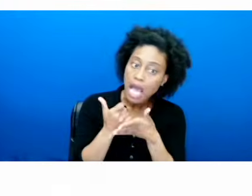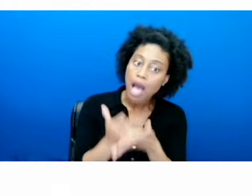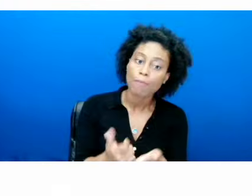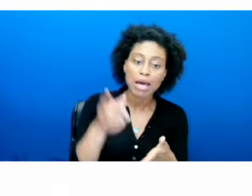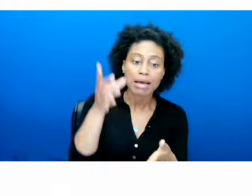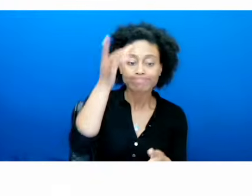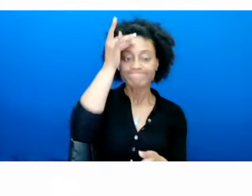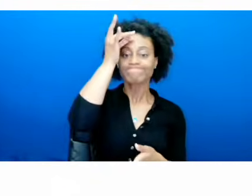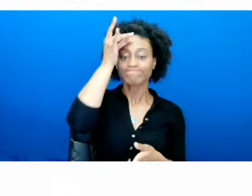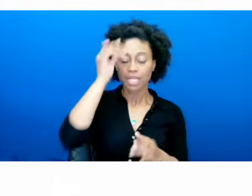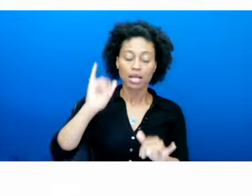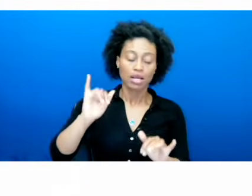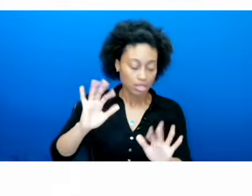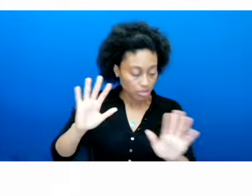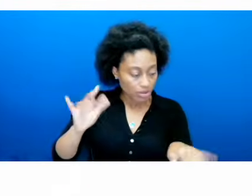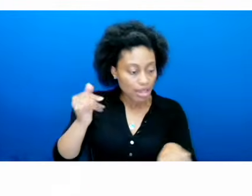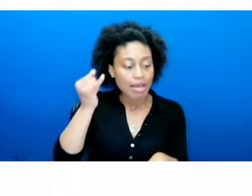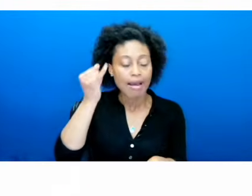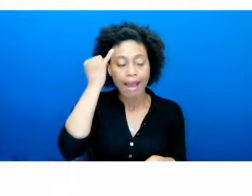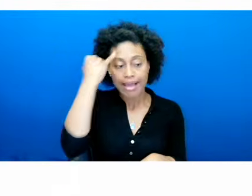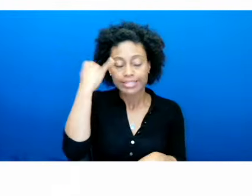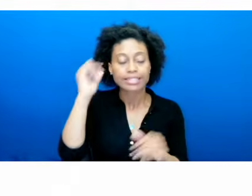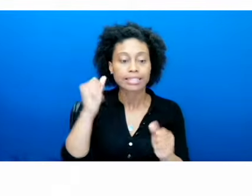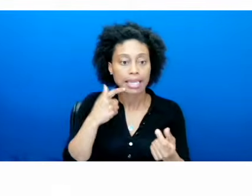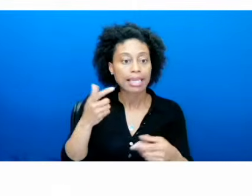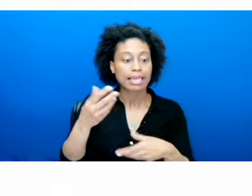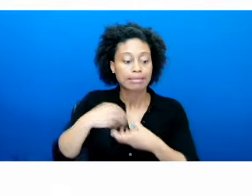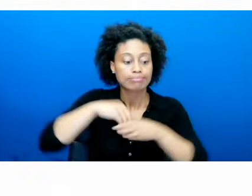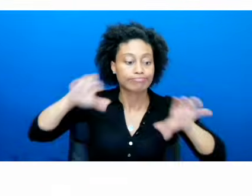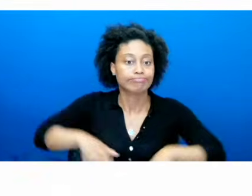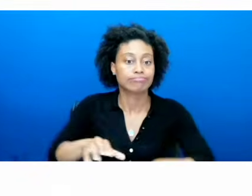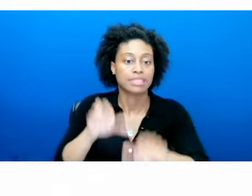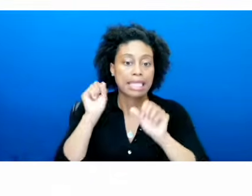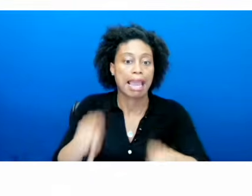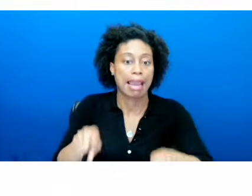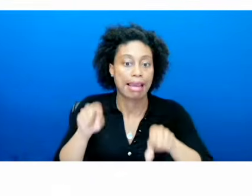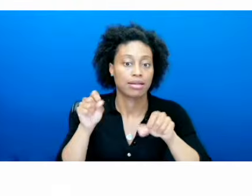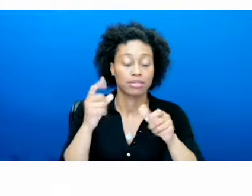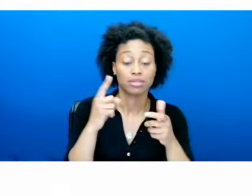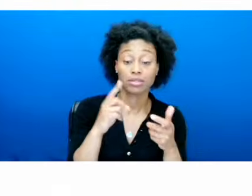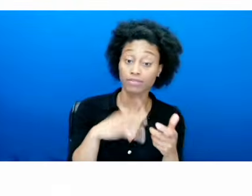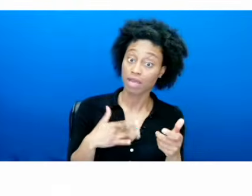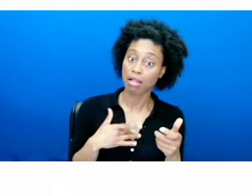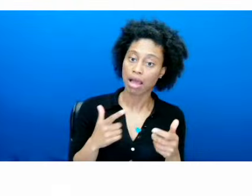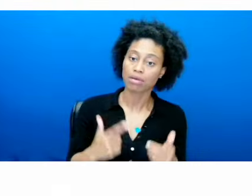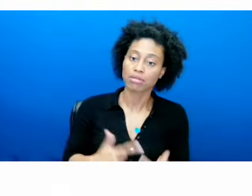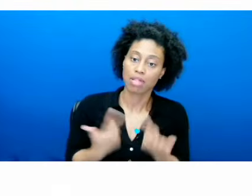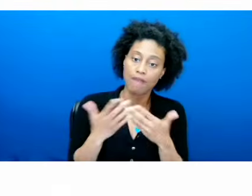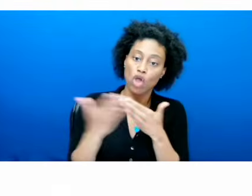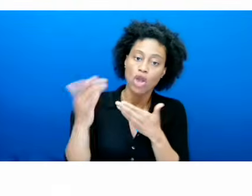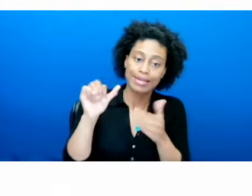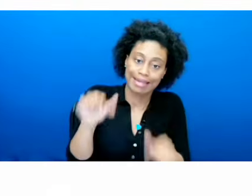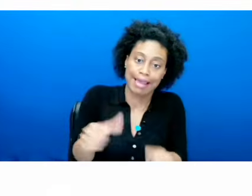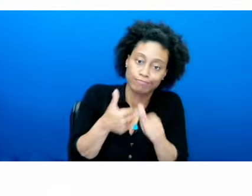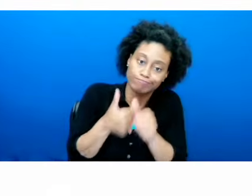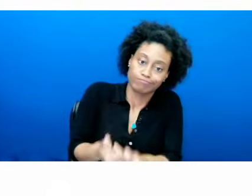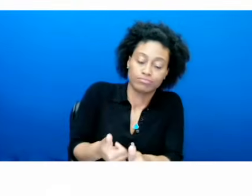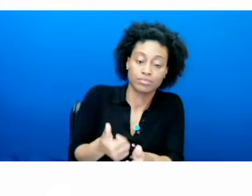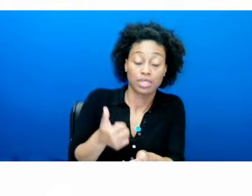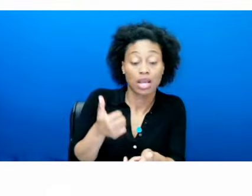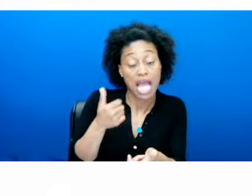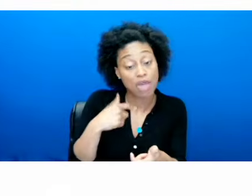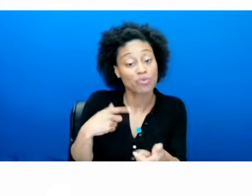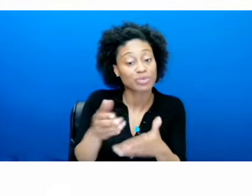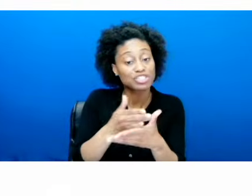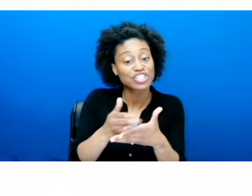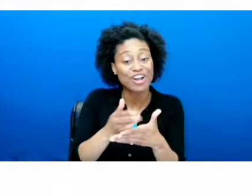stick, and hopefully, a lifelong choice. And shared a lot of valuable free resources,